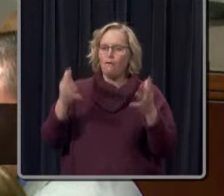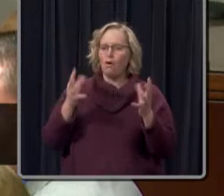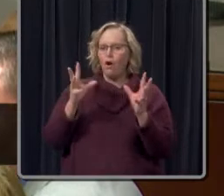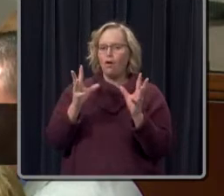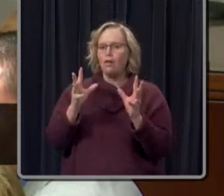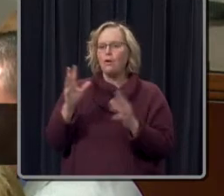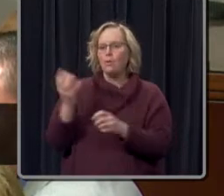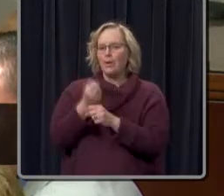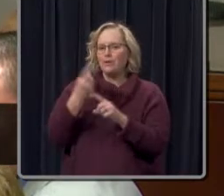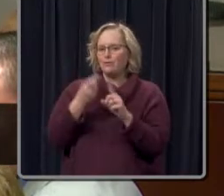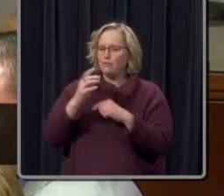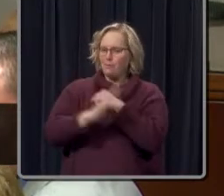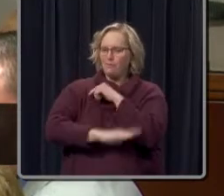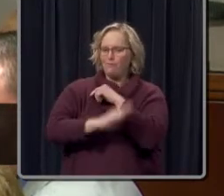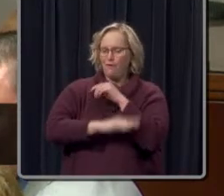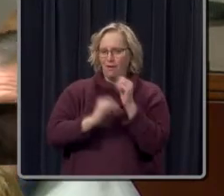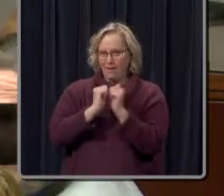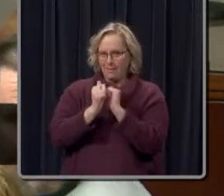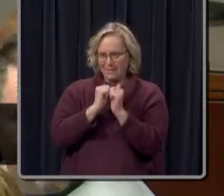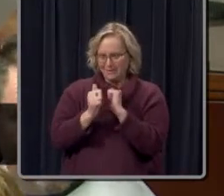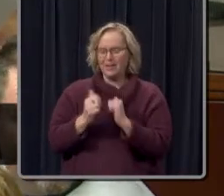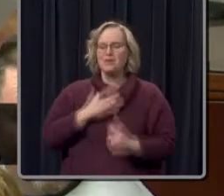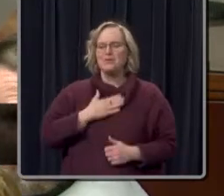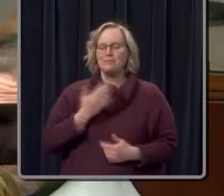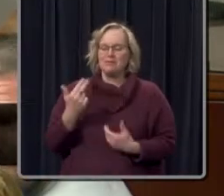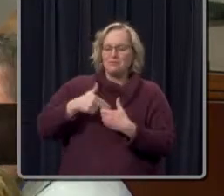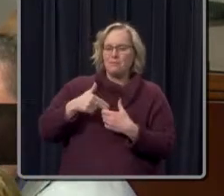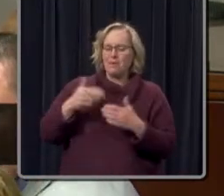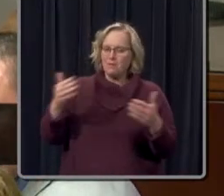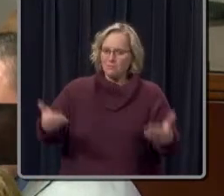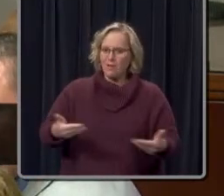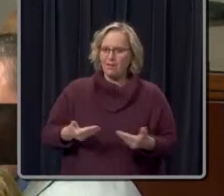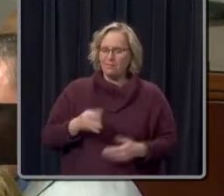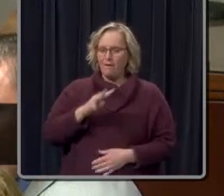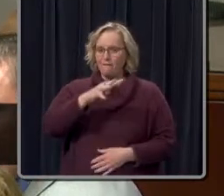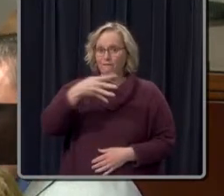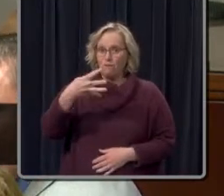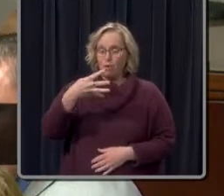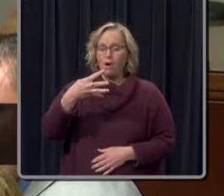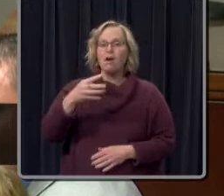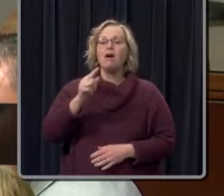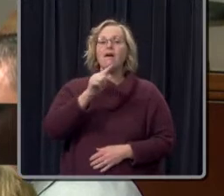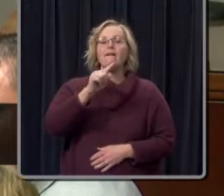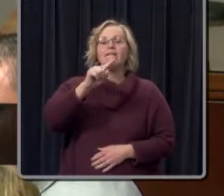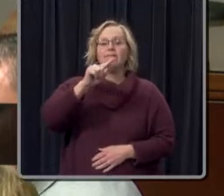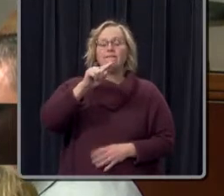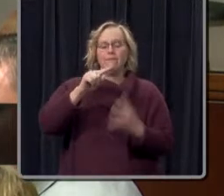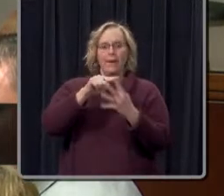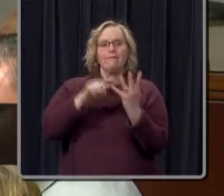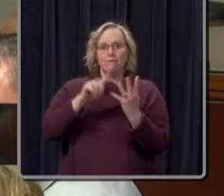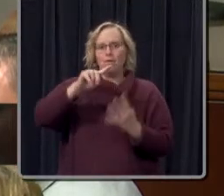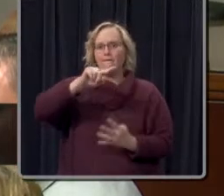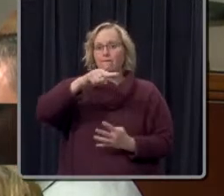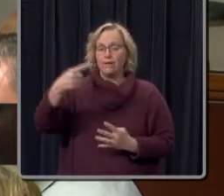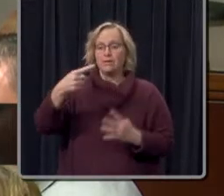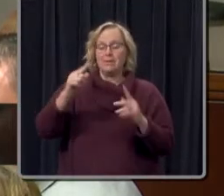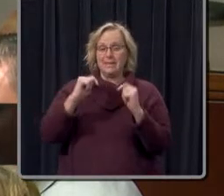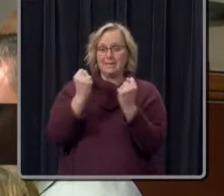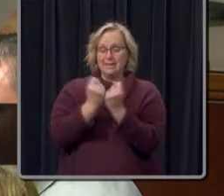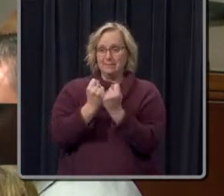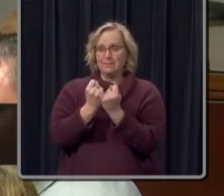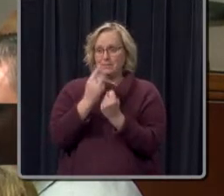to be recognized. So please join me in welcoming our four first place winning teams to the front. So come on up, you